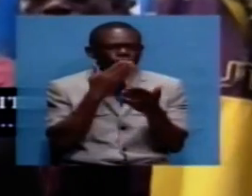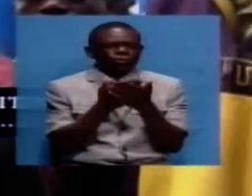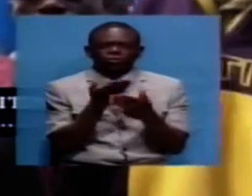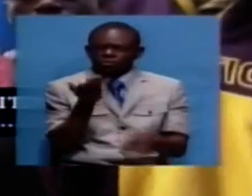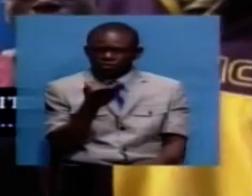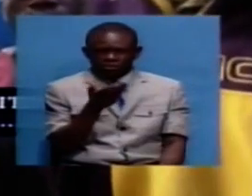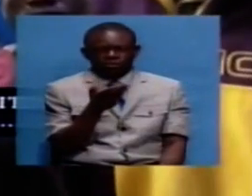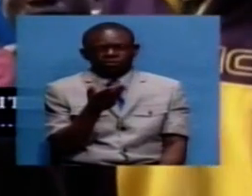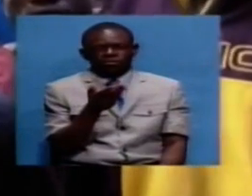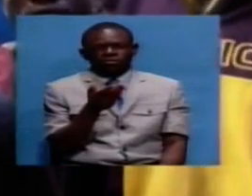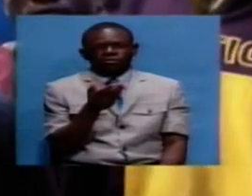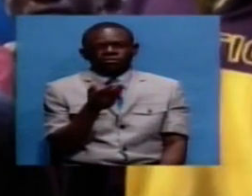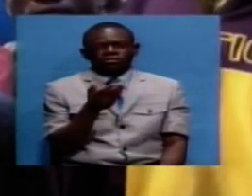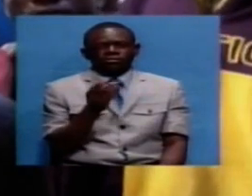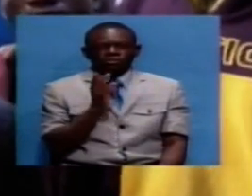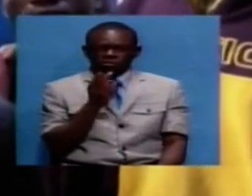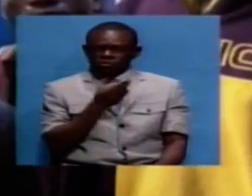pankale